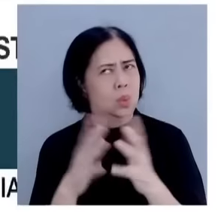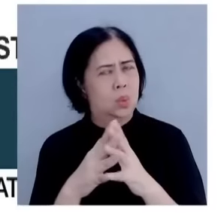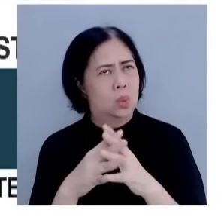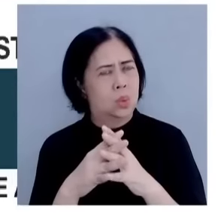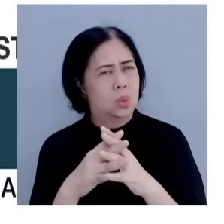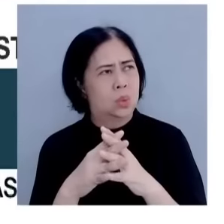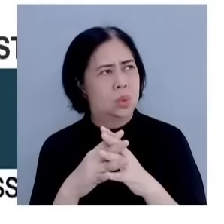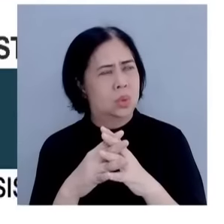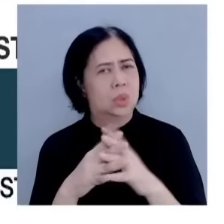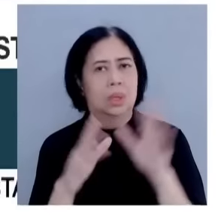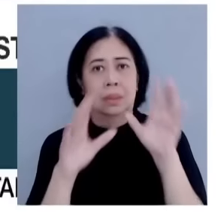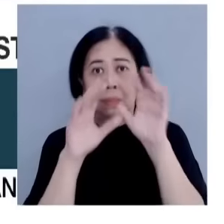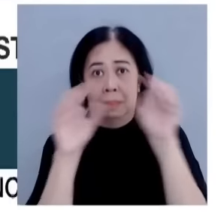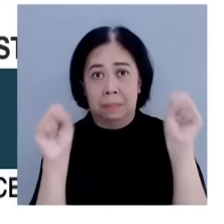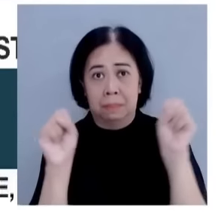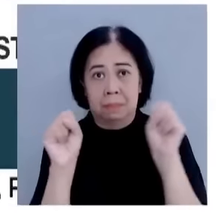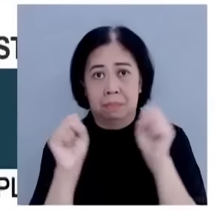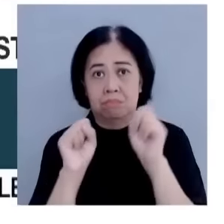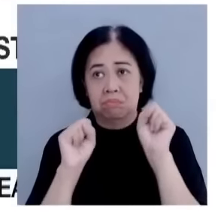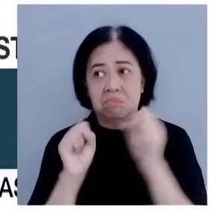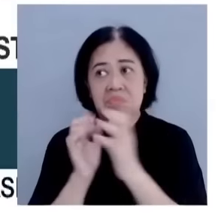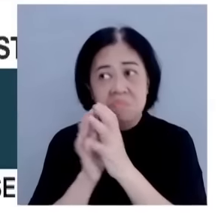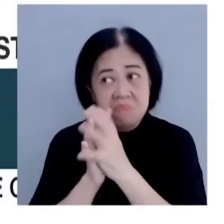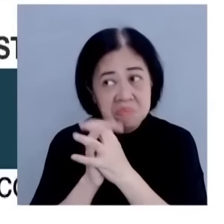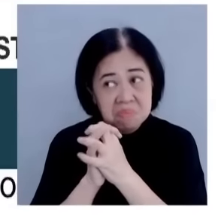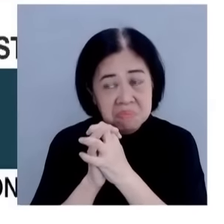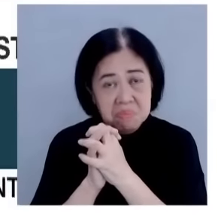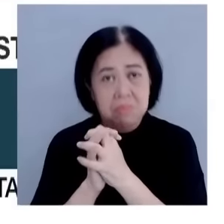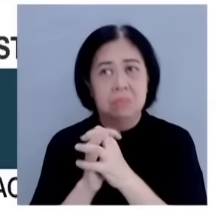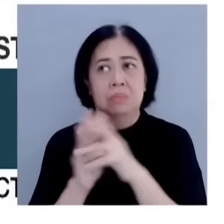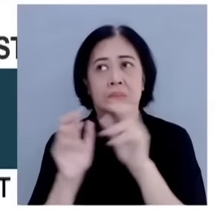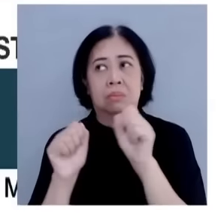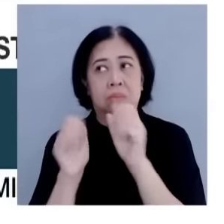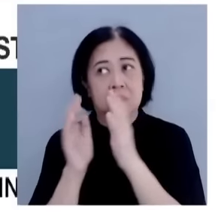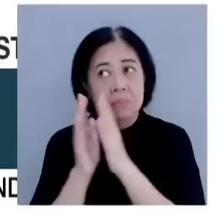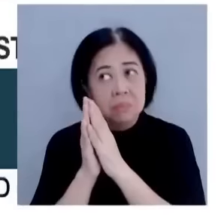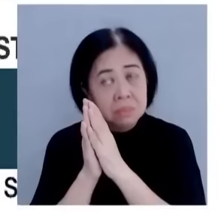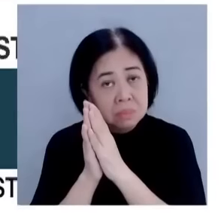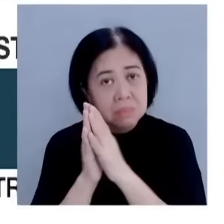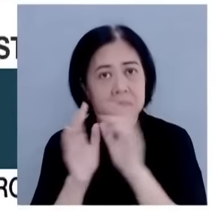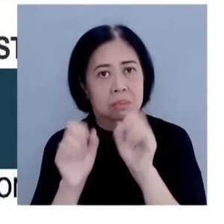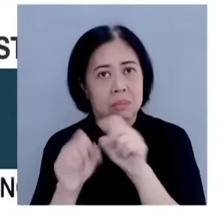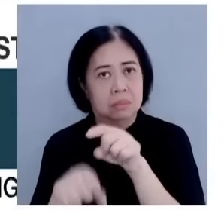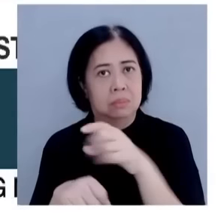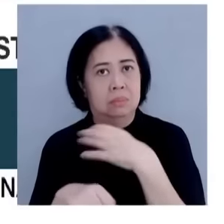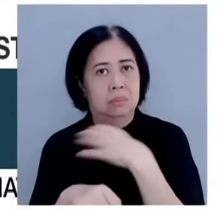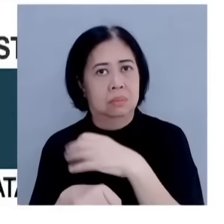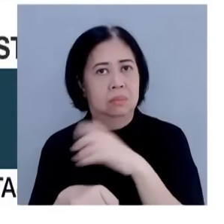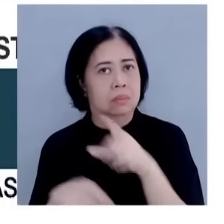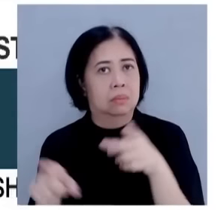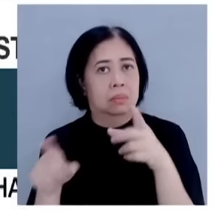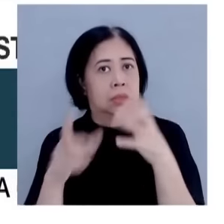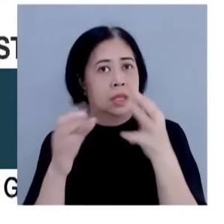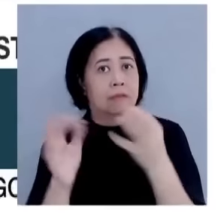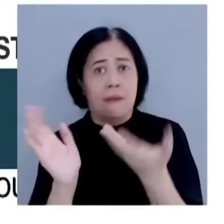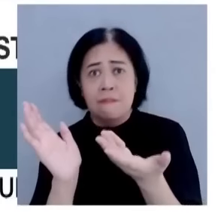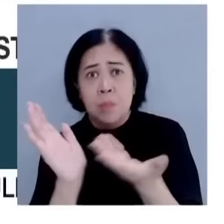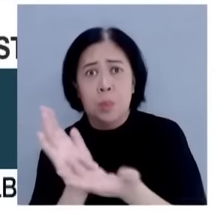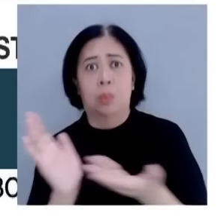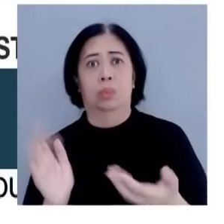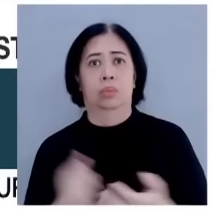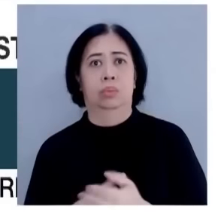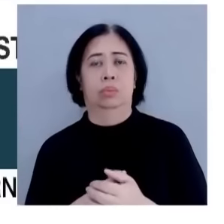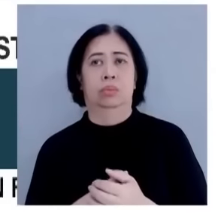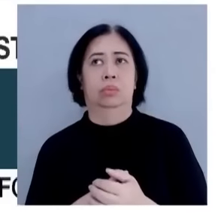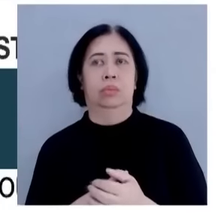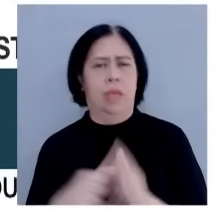The president can appeal, right, can urge, but ultimately, if there is evidence,